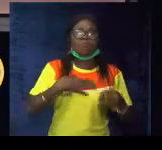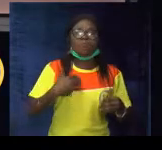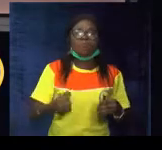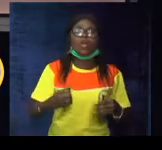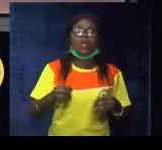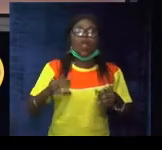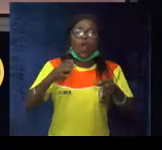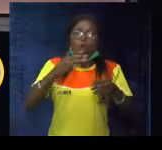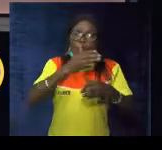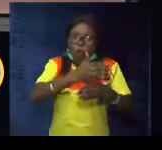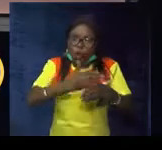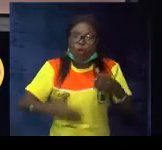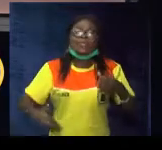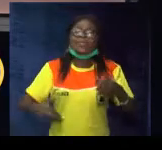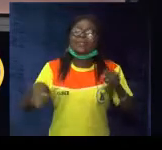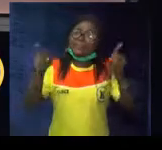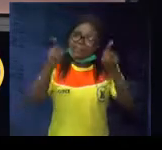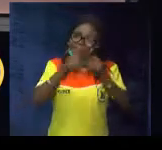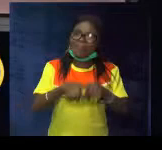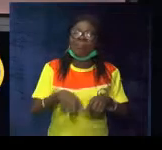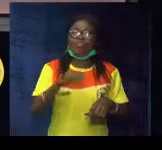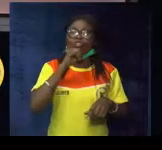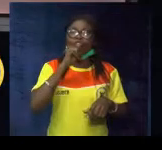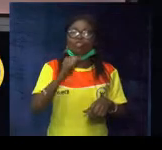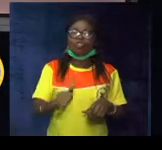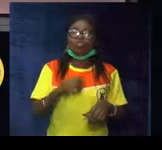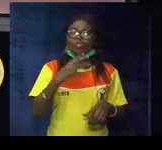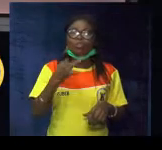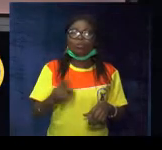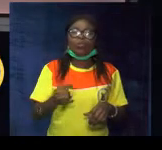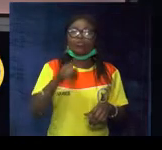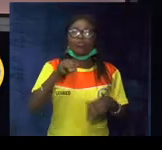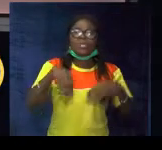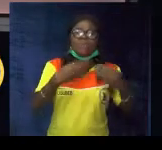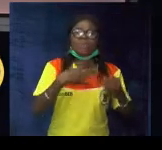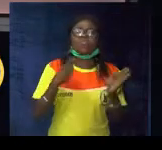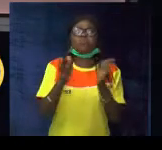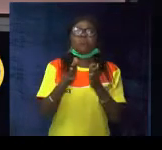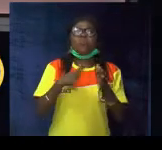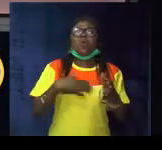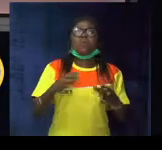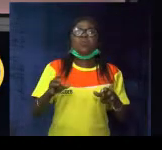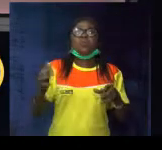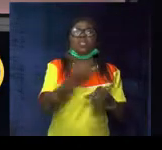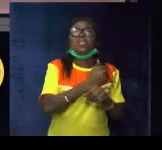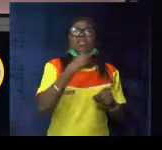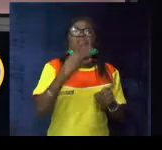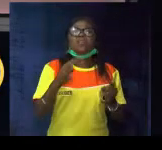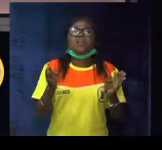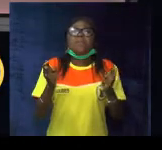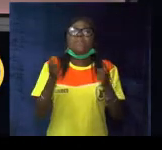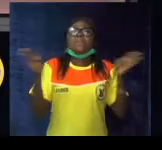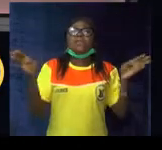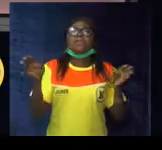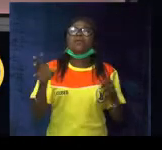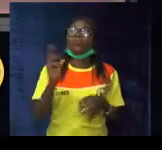it equally. I must get the same size that you are going to get. So